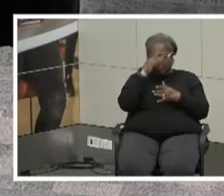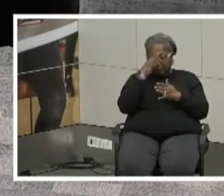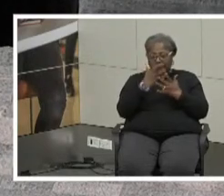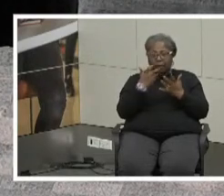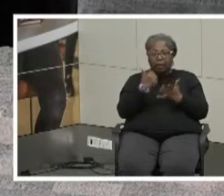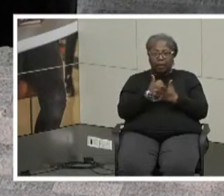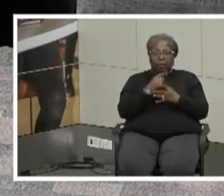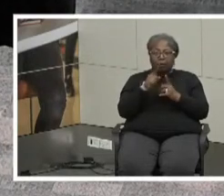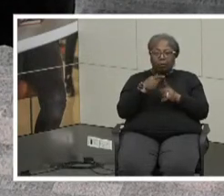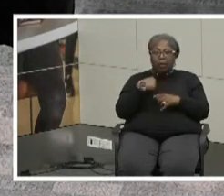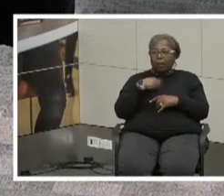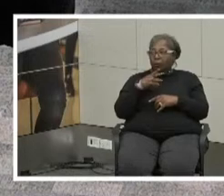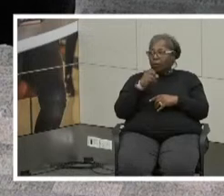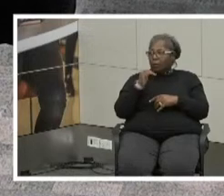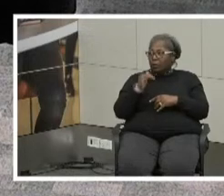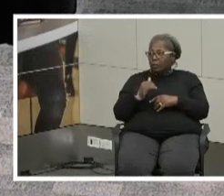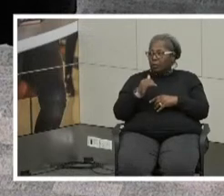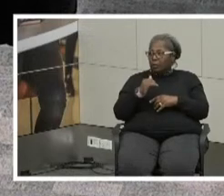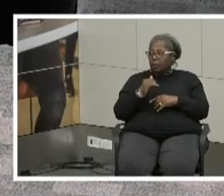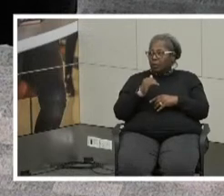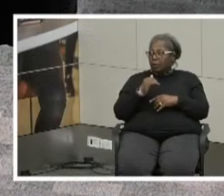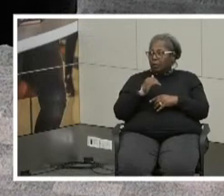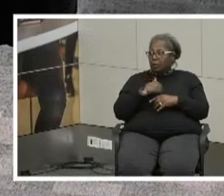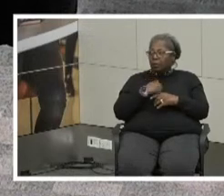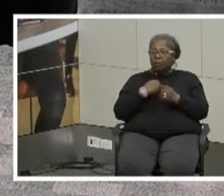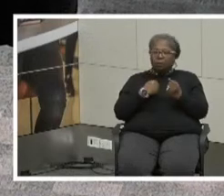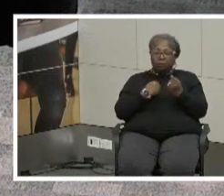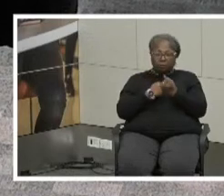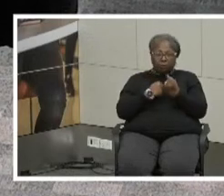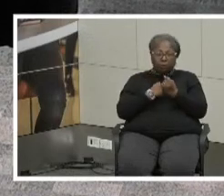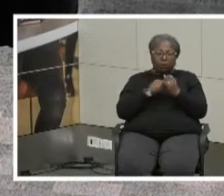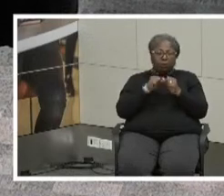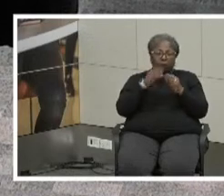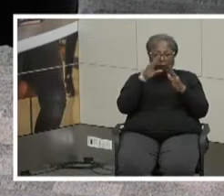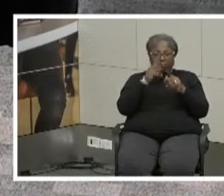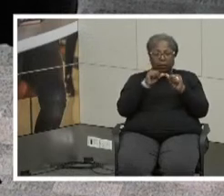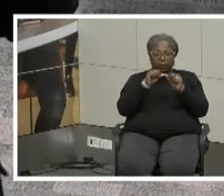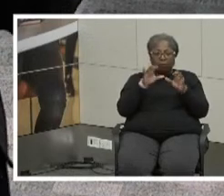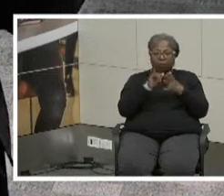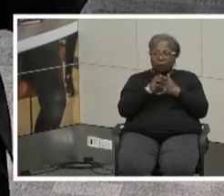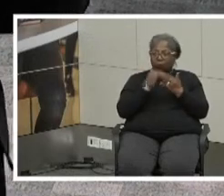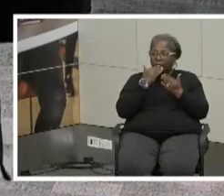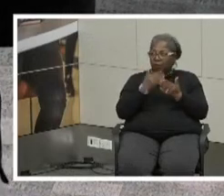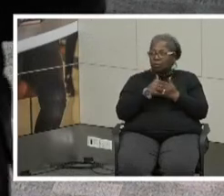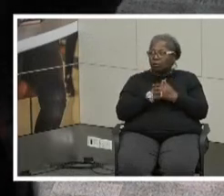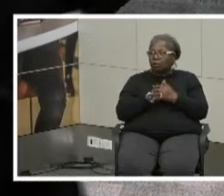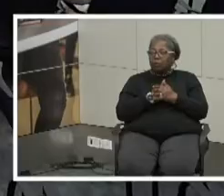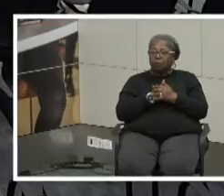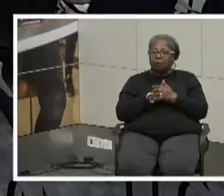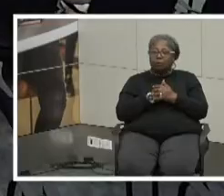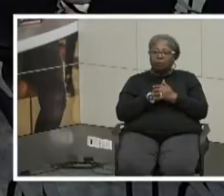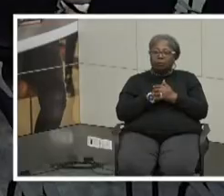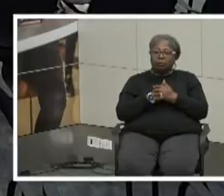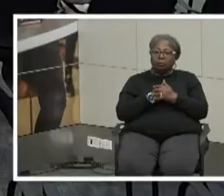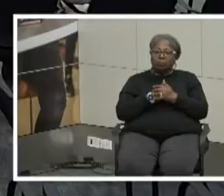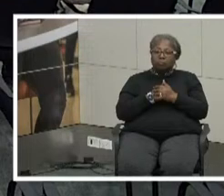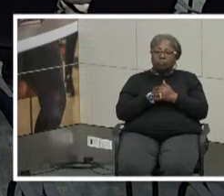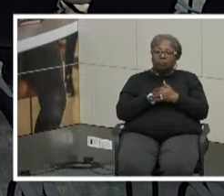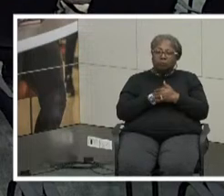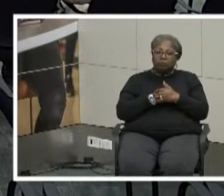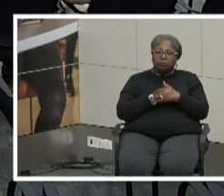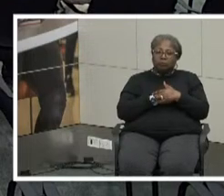it helped me when I was a child uh with your continued support I hope to continue to do that yes thank